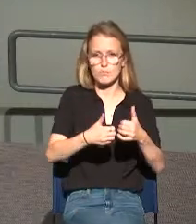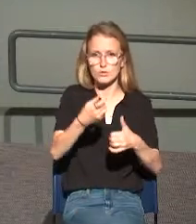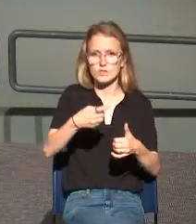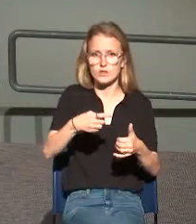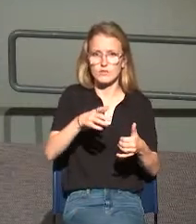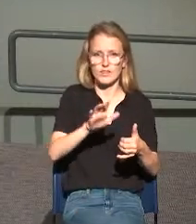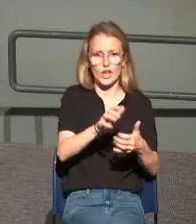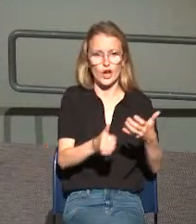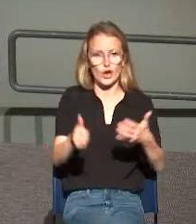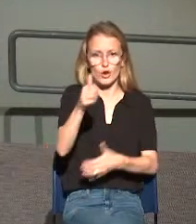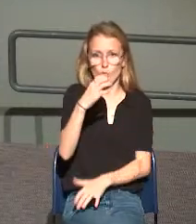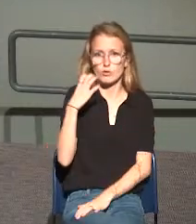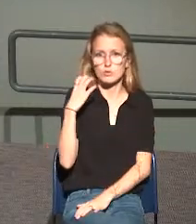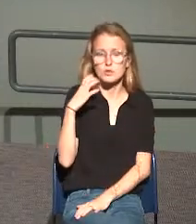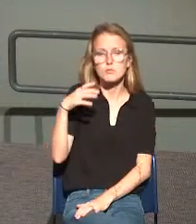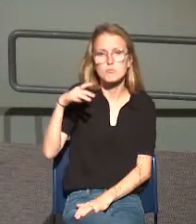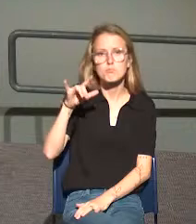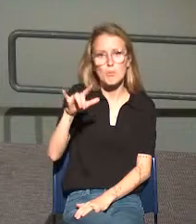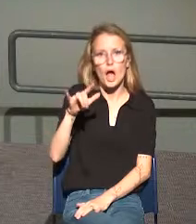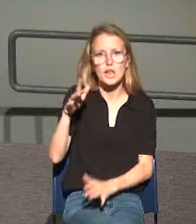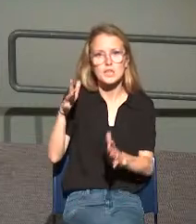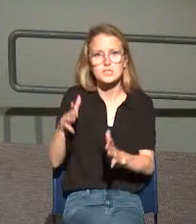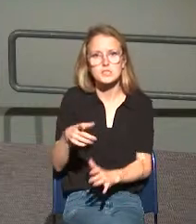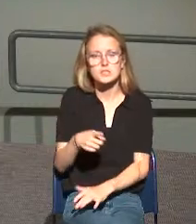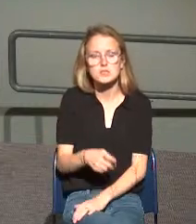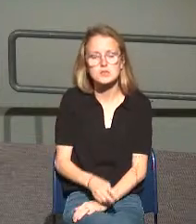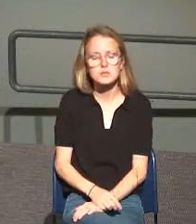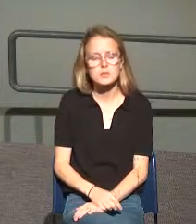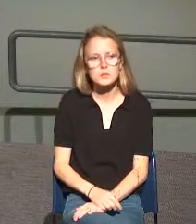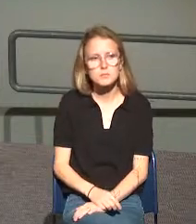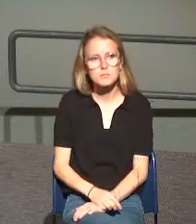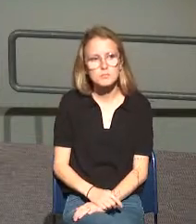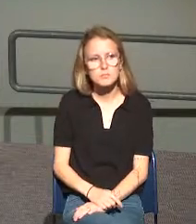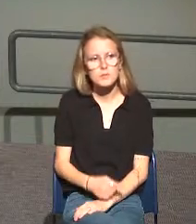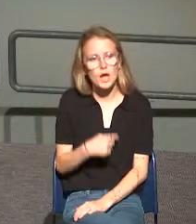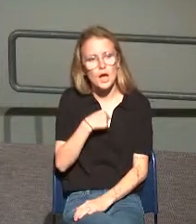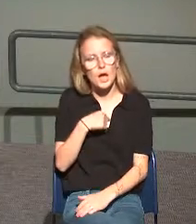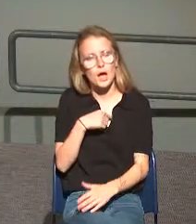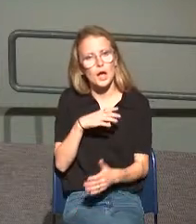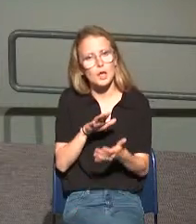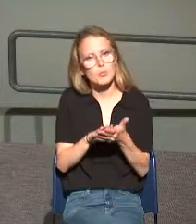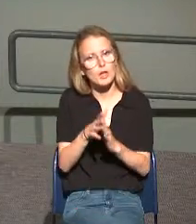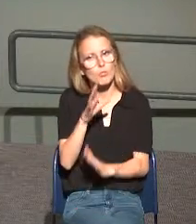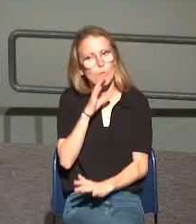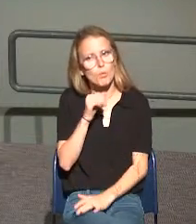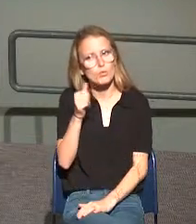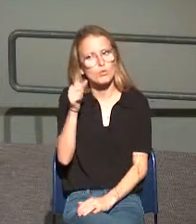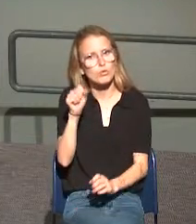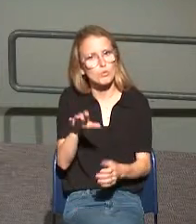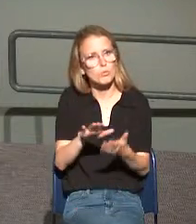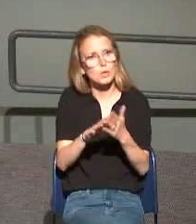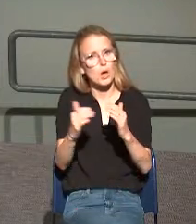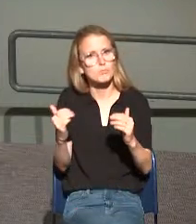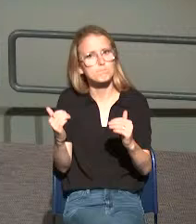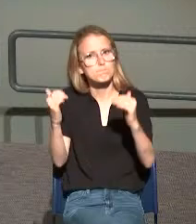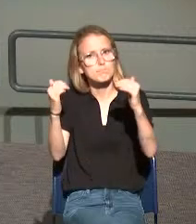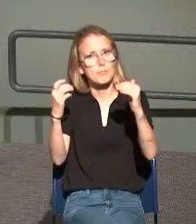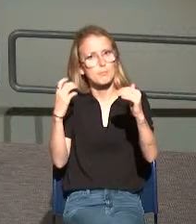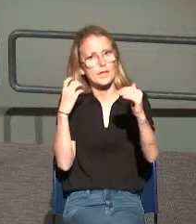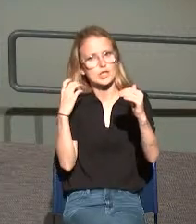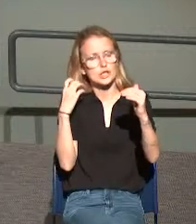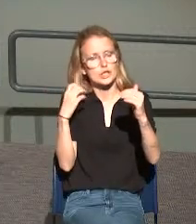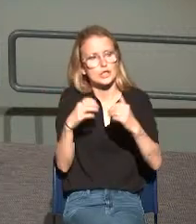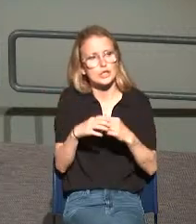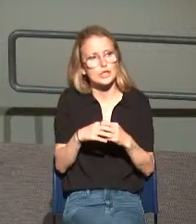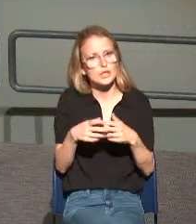commanders were pilots, you know. And then as I started getting into that age where I could possibly be a commander, they started letting